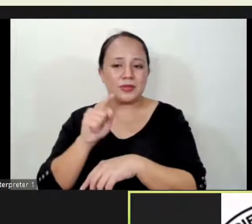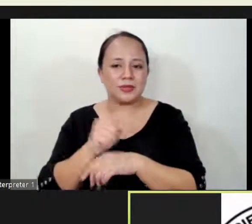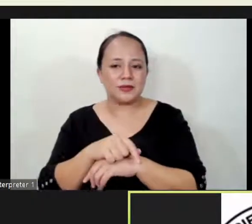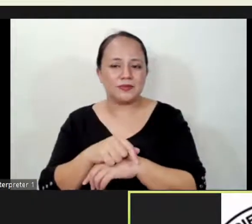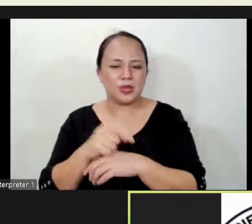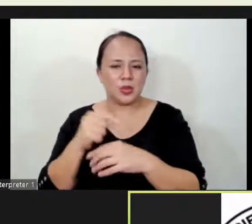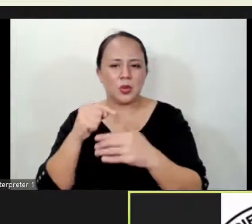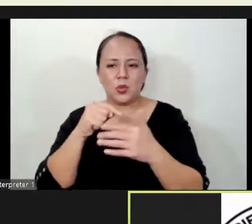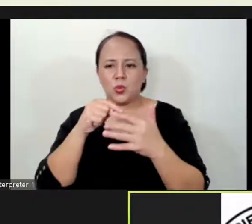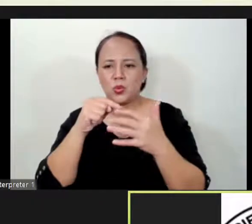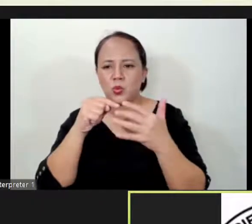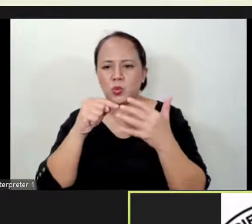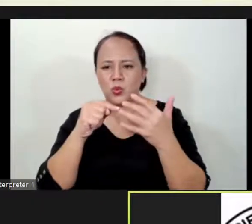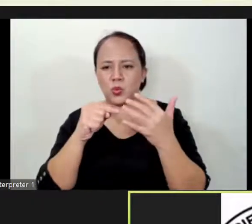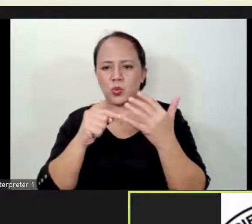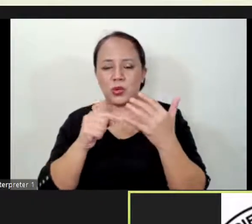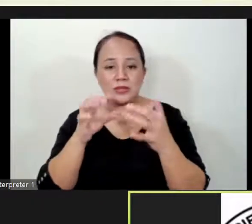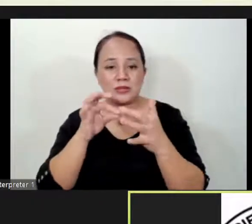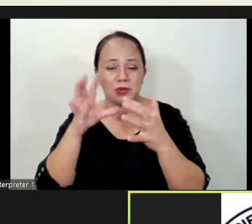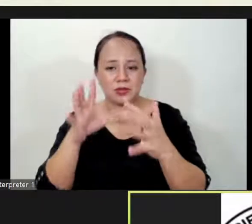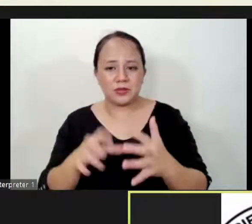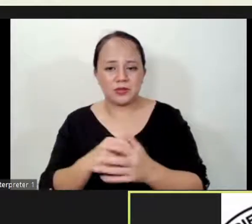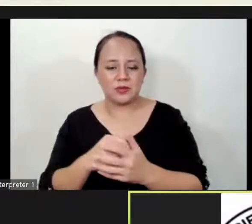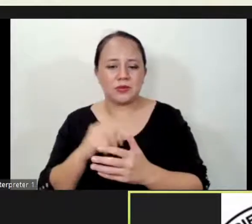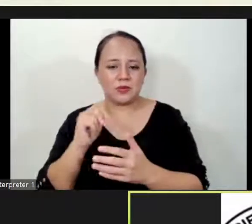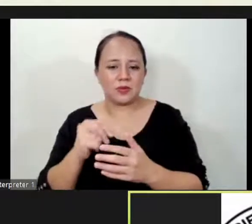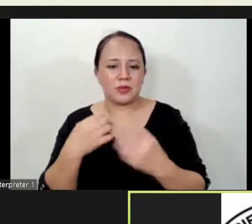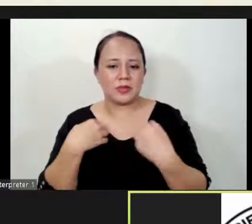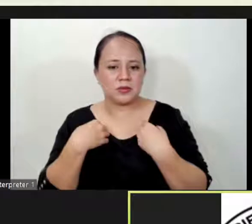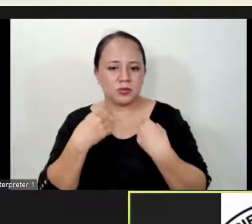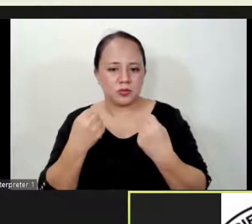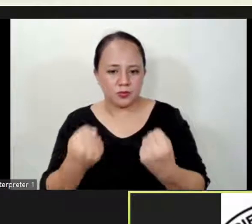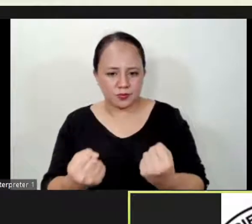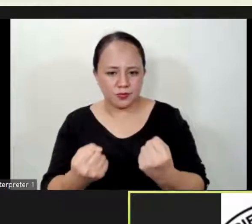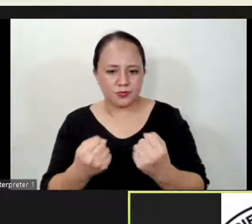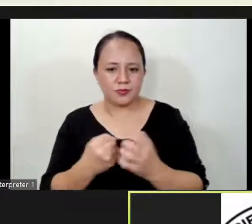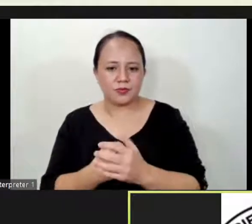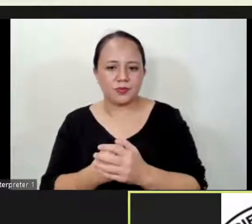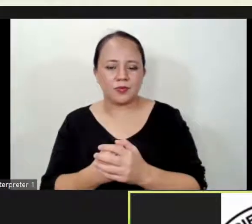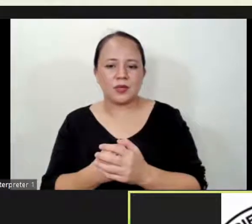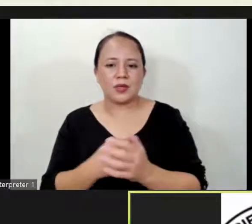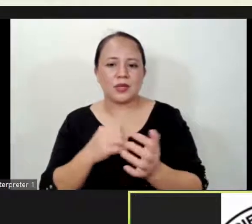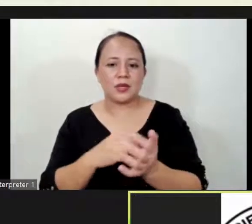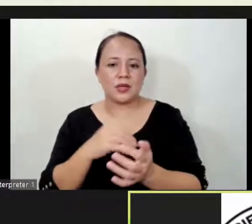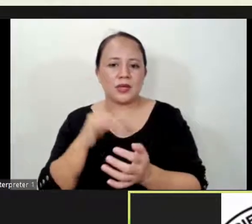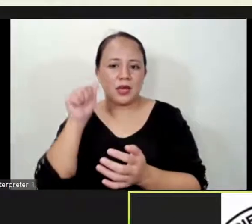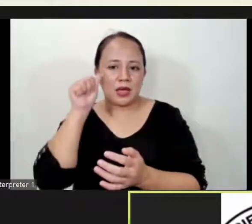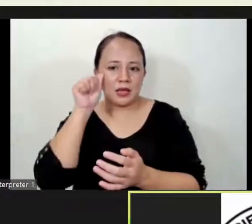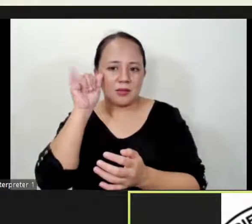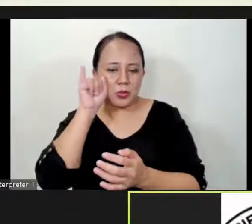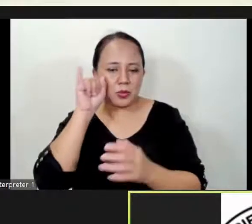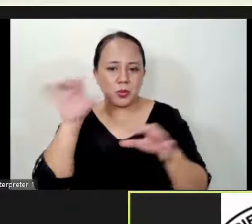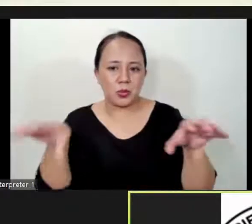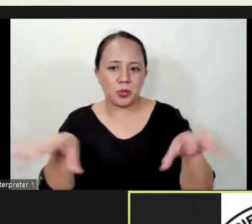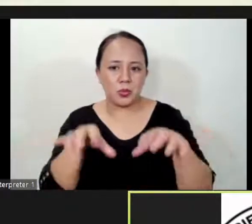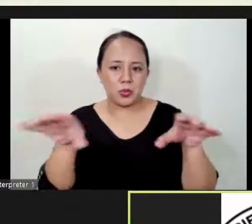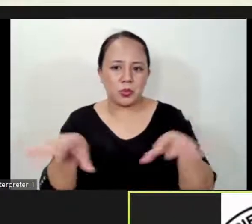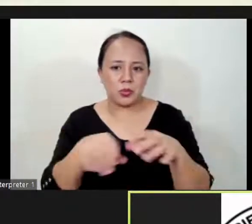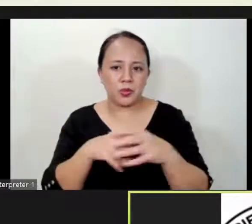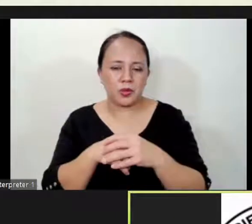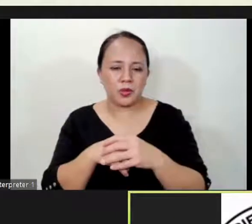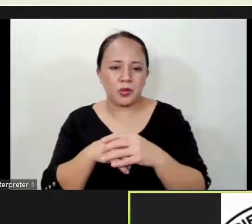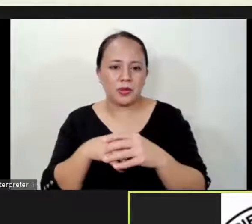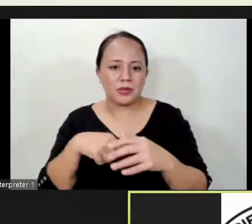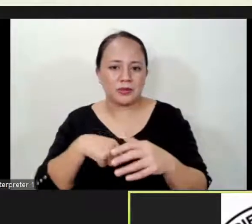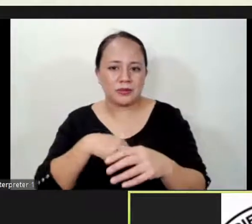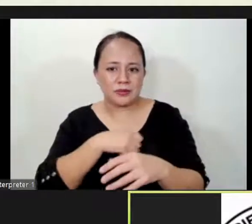these specialties. We need to make them strong. Dr. Ilbawi work in the workers in the Senate